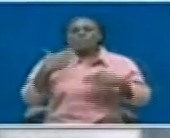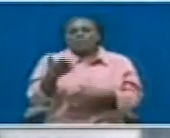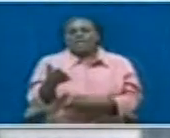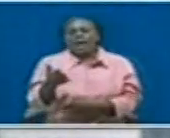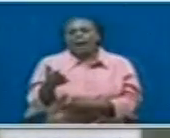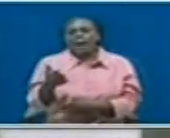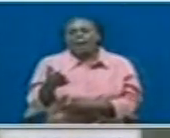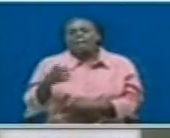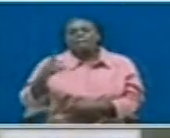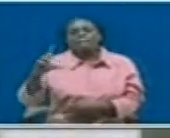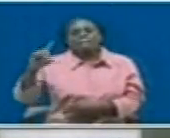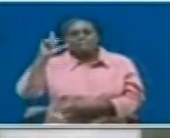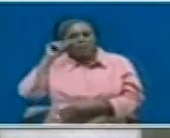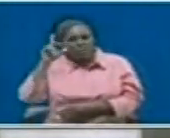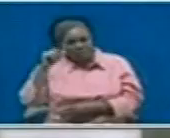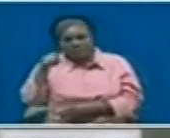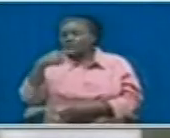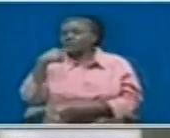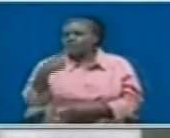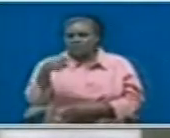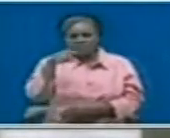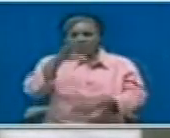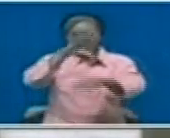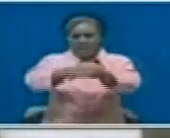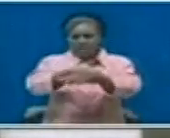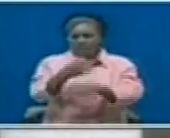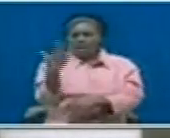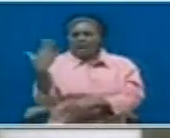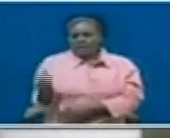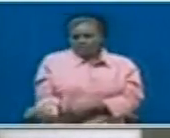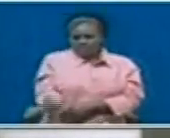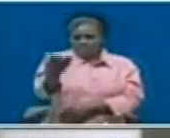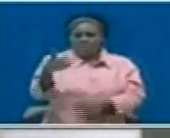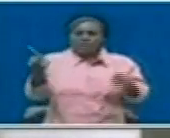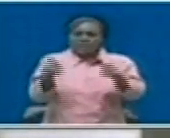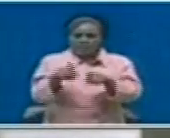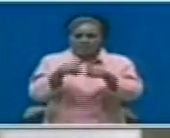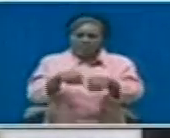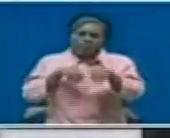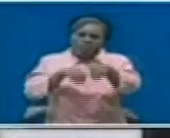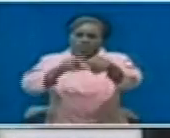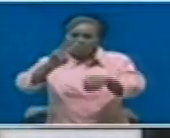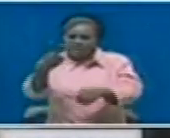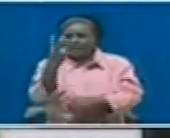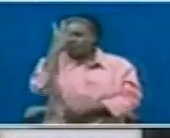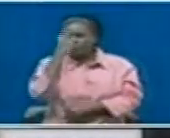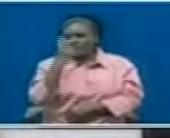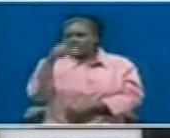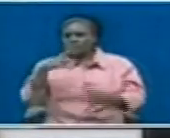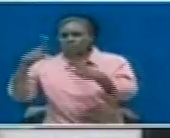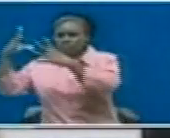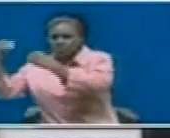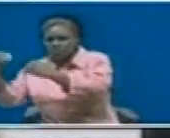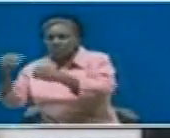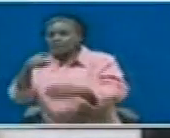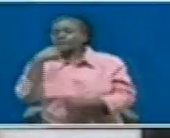Mombasa. Kitur added that they recovered a hand grenade in the house and are still in pursuit of a second suspect who escaped. He